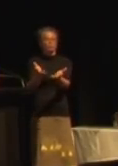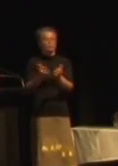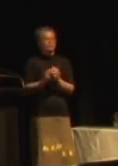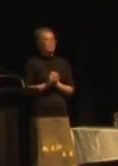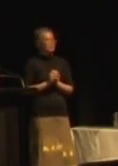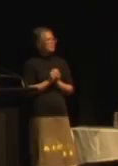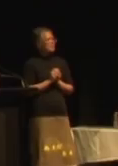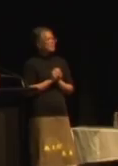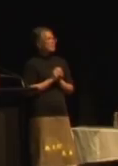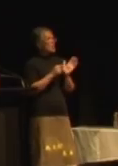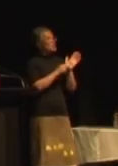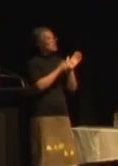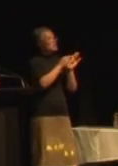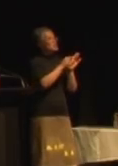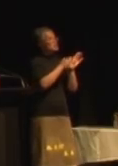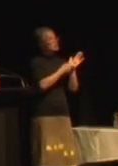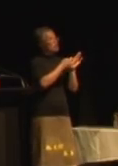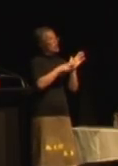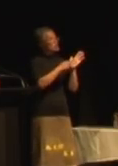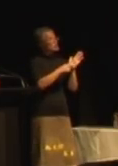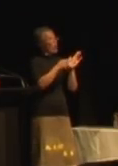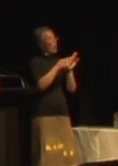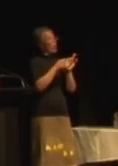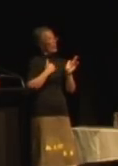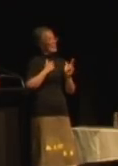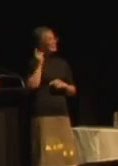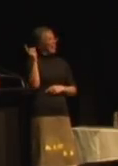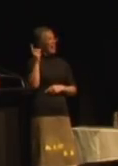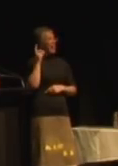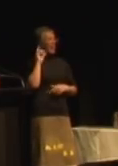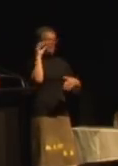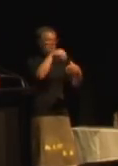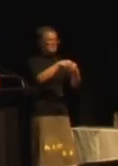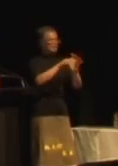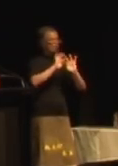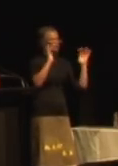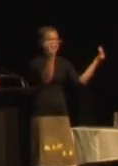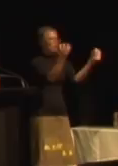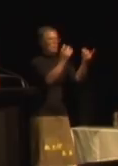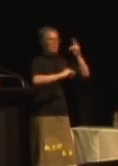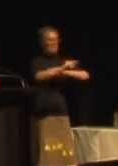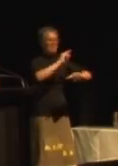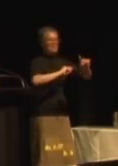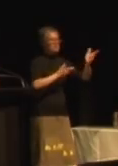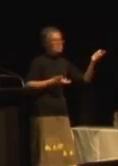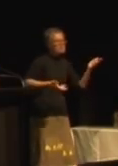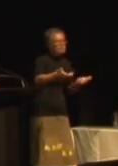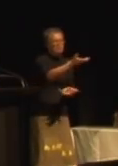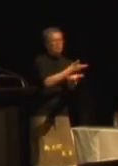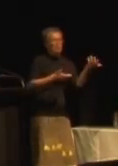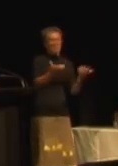of fellows in Toronto, and it's one of the most amazing groups of people I've ever met. I'm so excited about the change that they're making in this